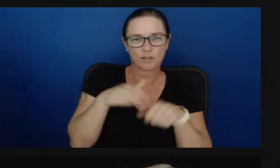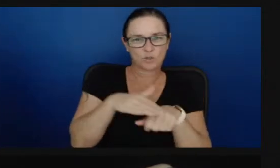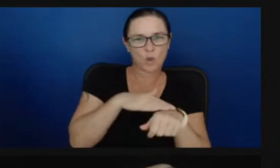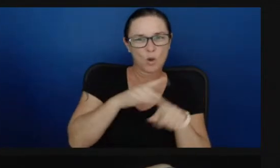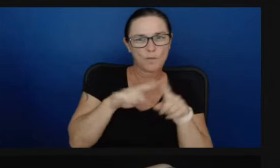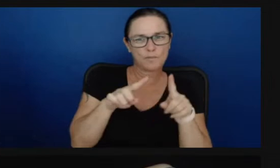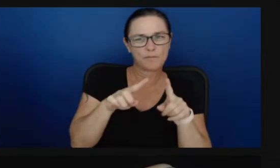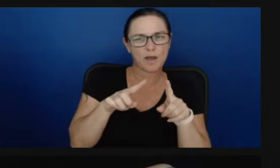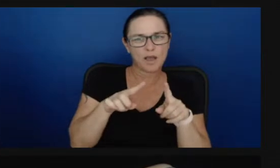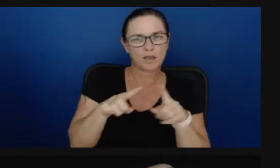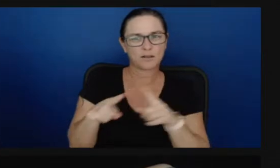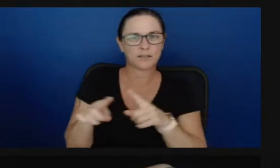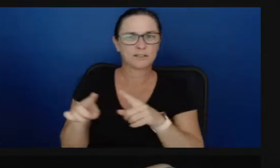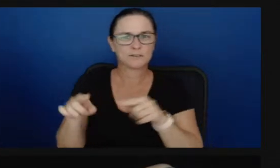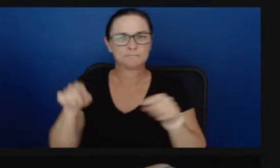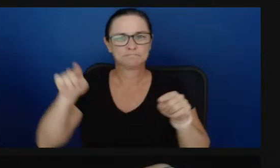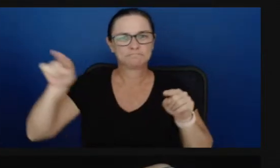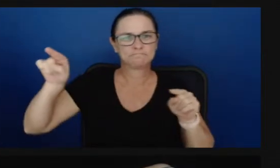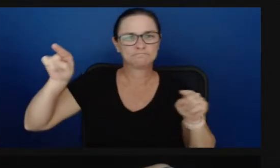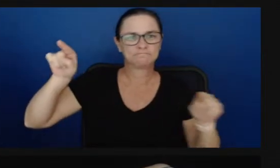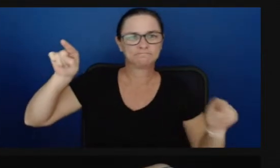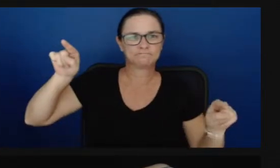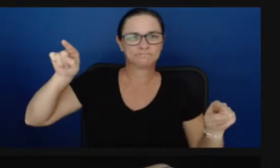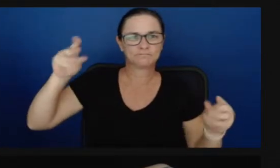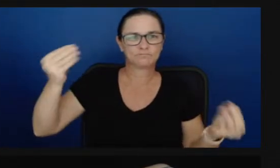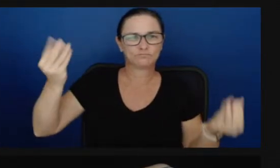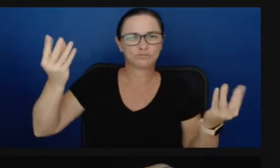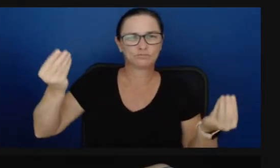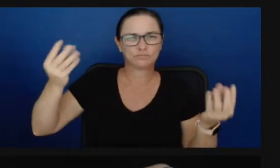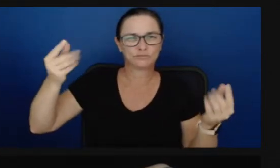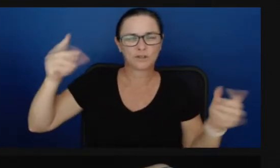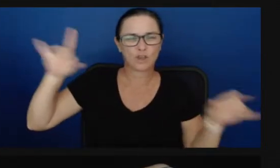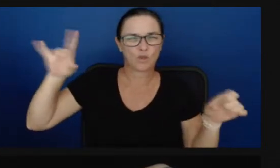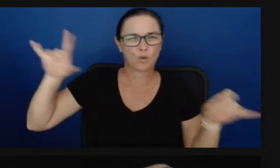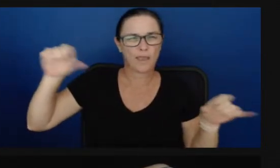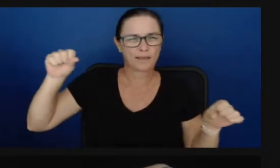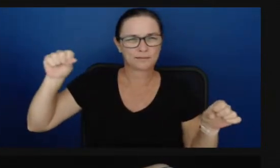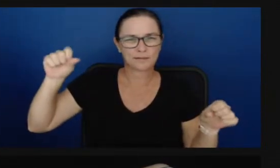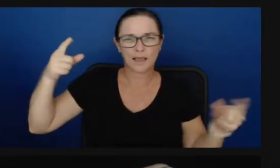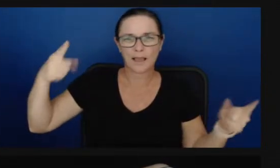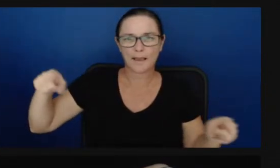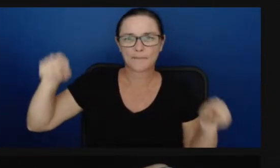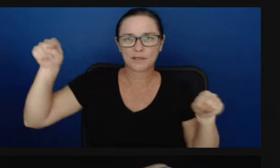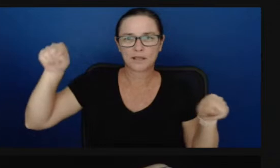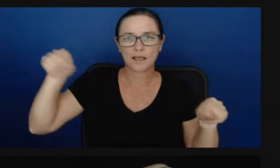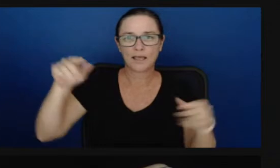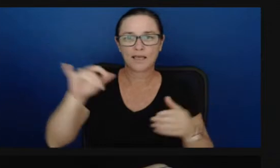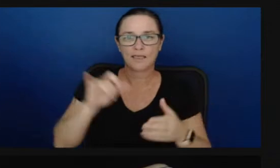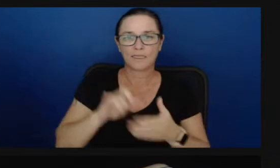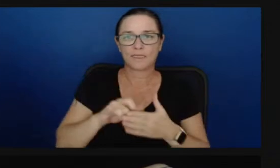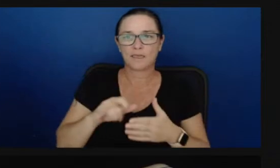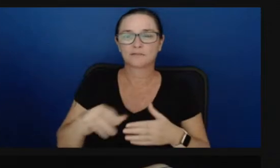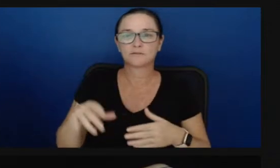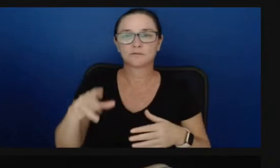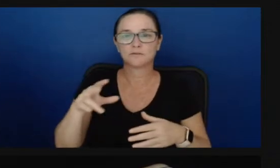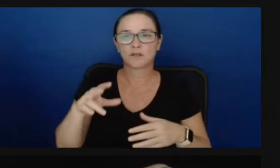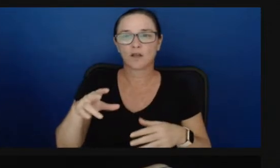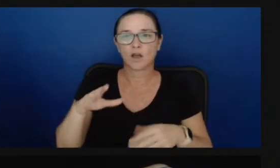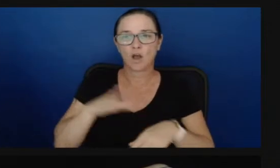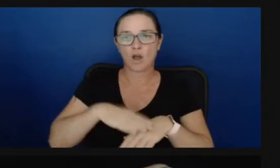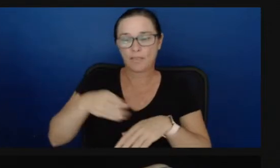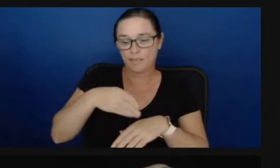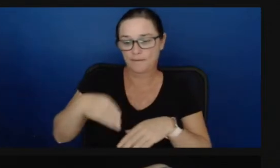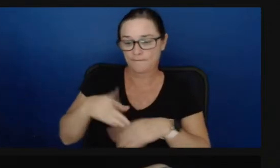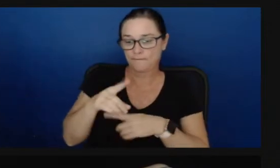earthquakes continue at either end of this long linear structure, which is part of the Kilauea fault zone, with earthquakes at either end, on the